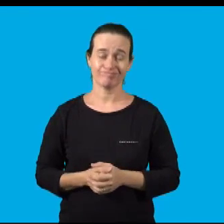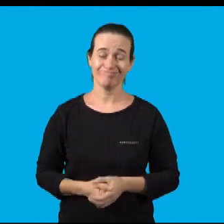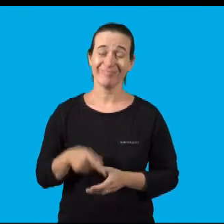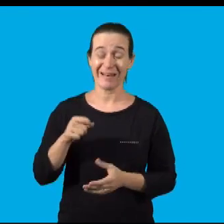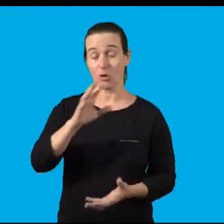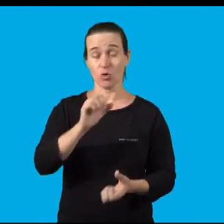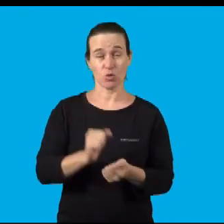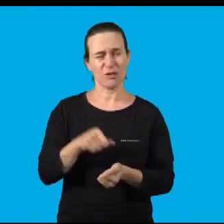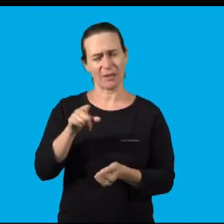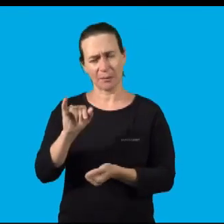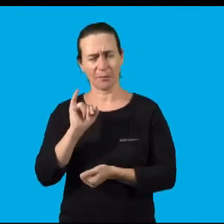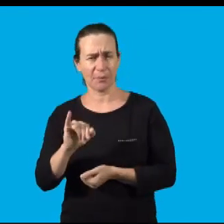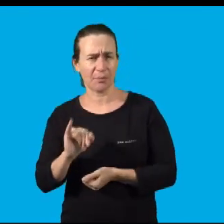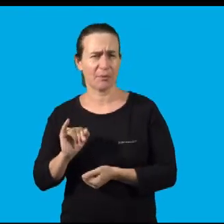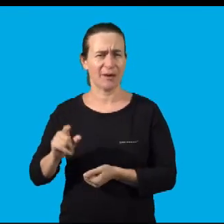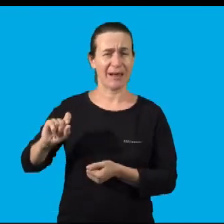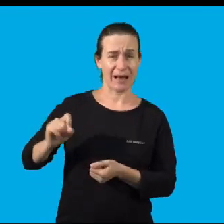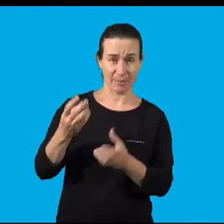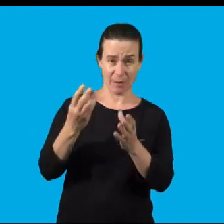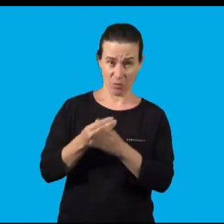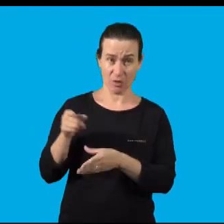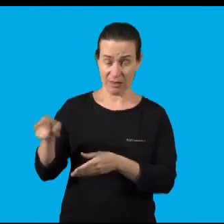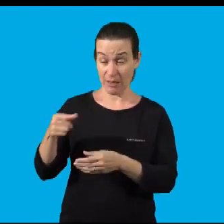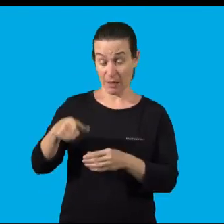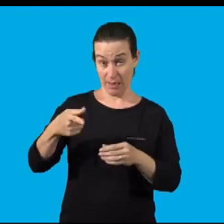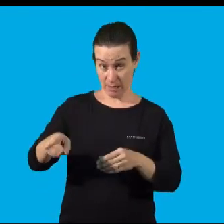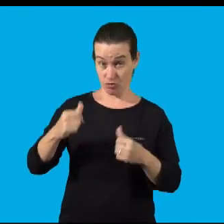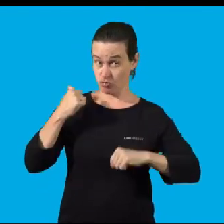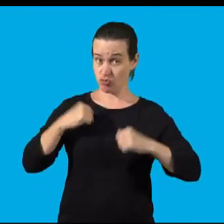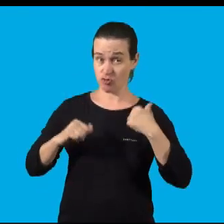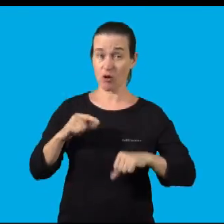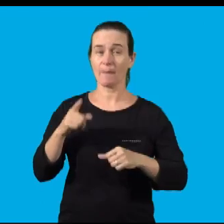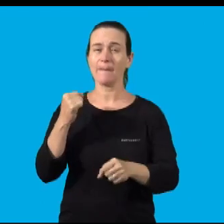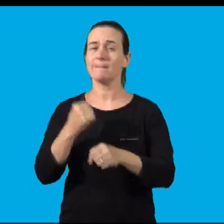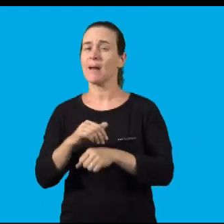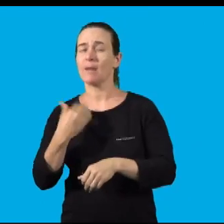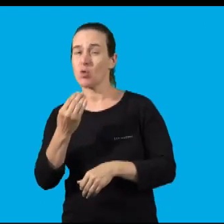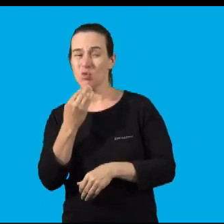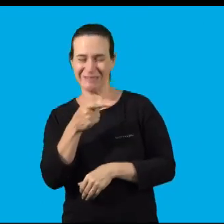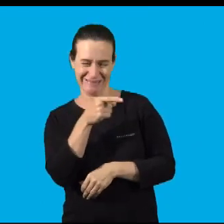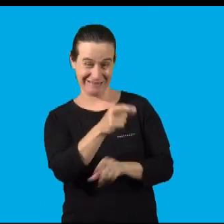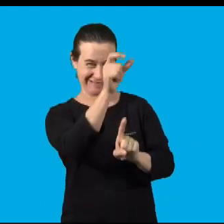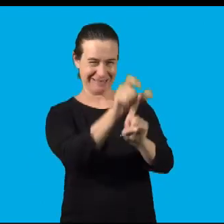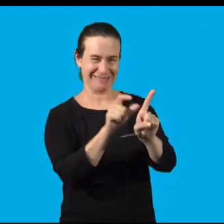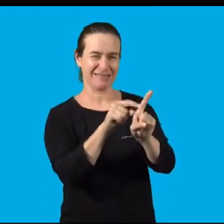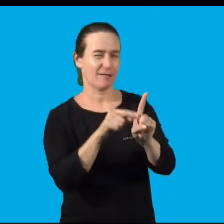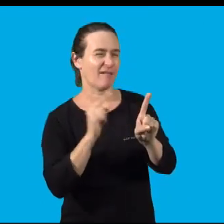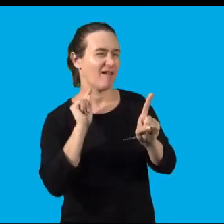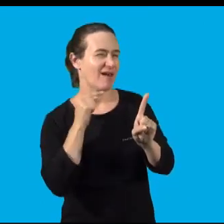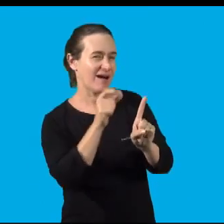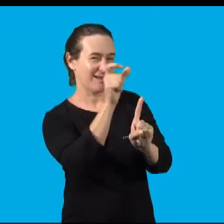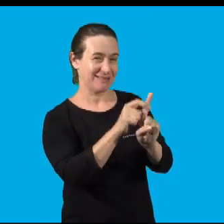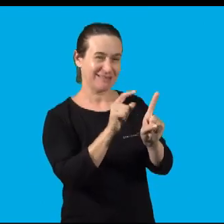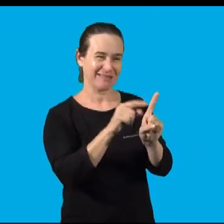In conclusion, the tragedy that ensues or develops in Hamlet is caused by the manipulative